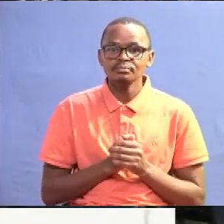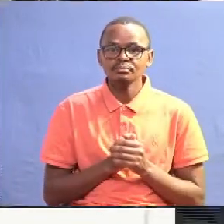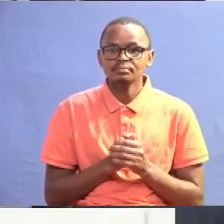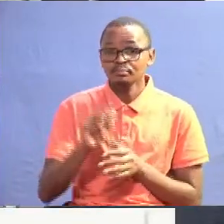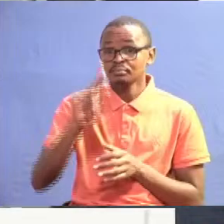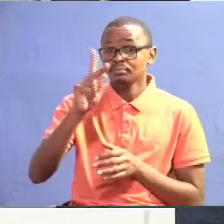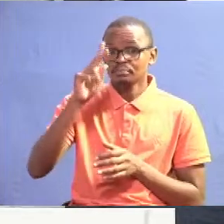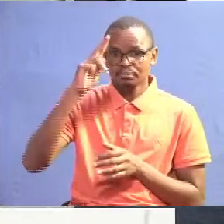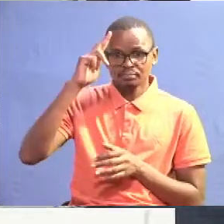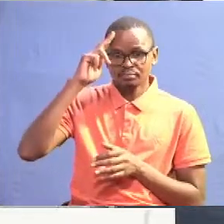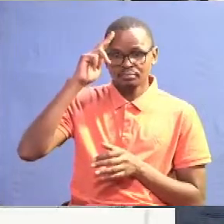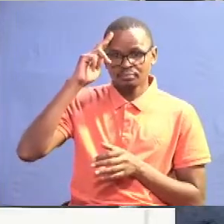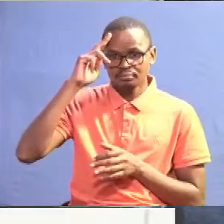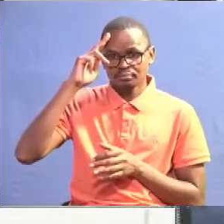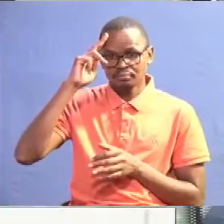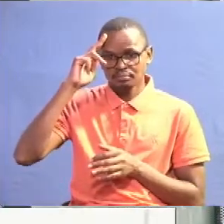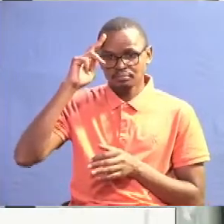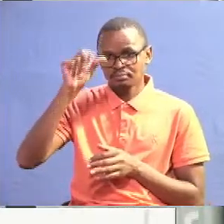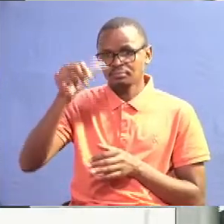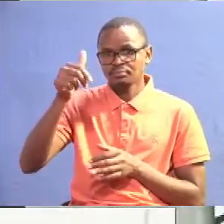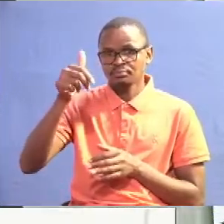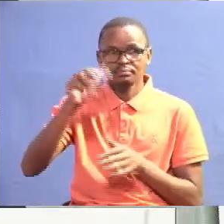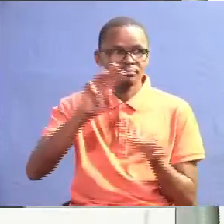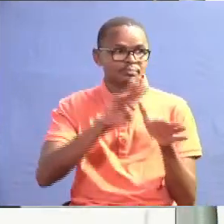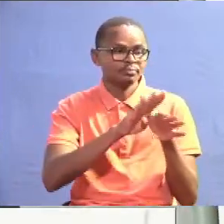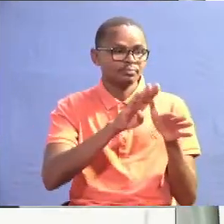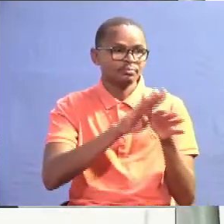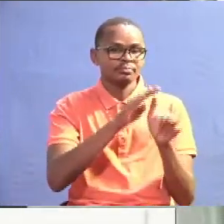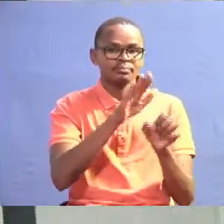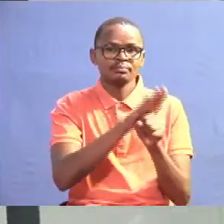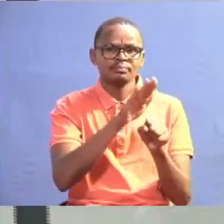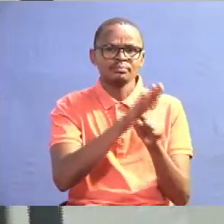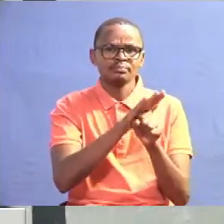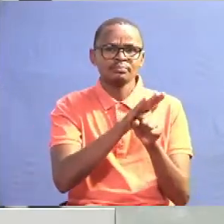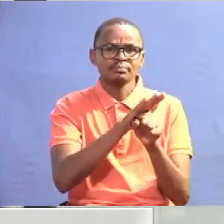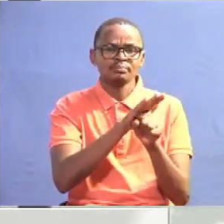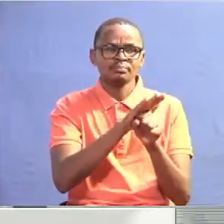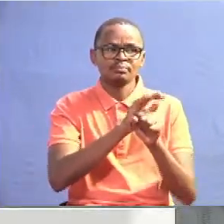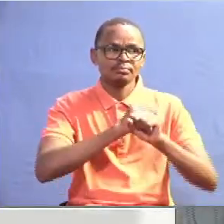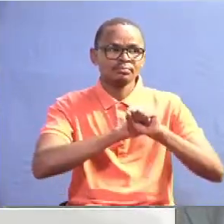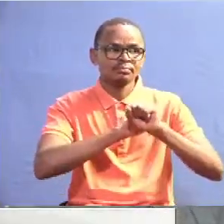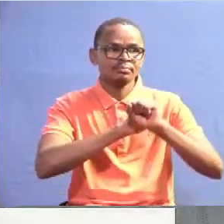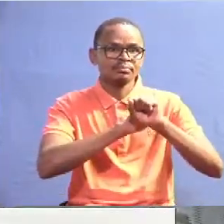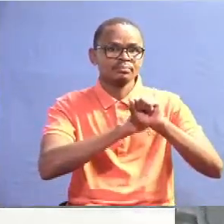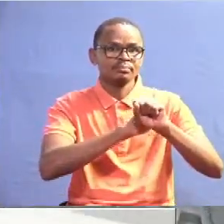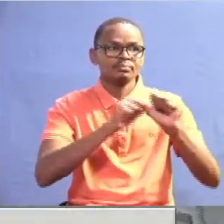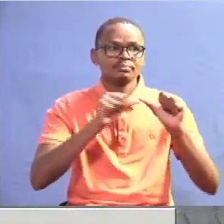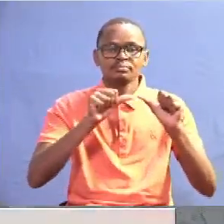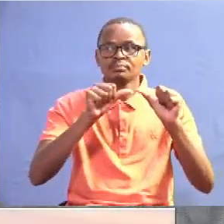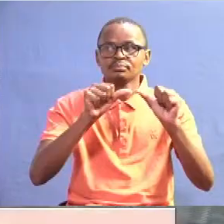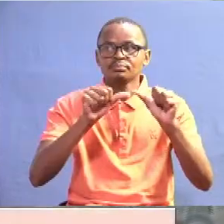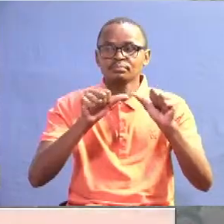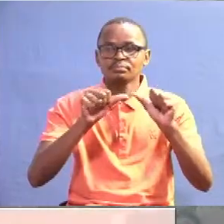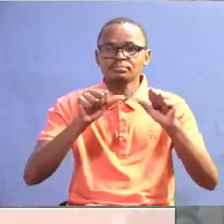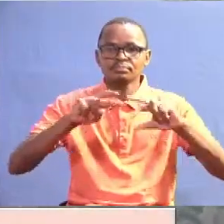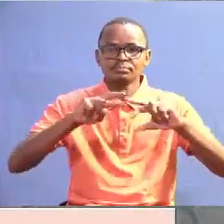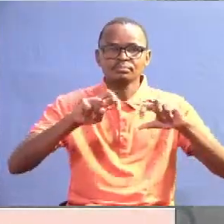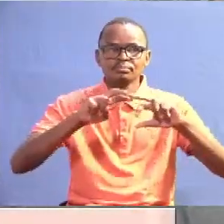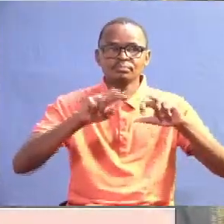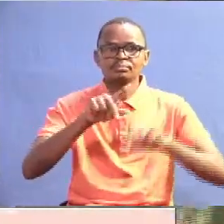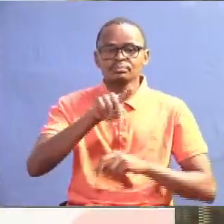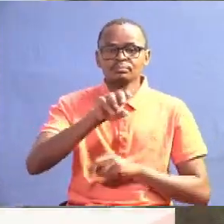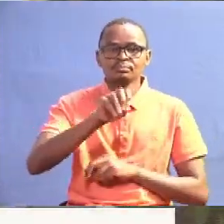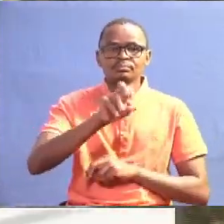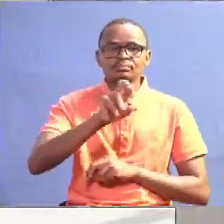Kenyan police, alongside other members of the multinational security support forces, continue their patrols in